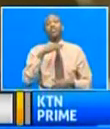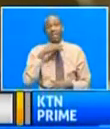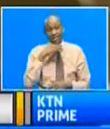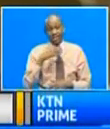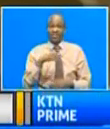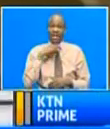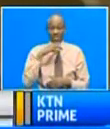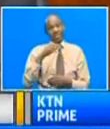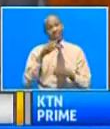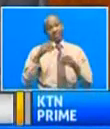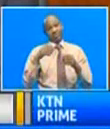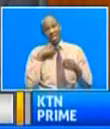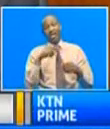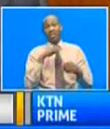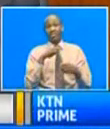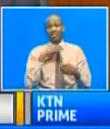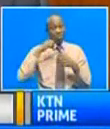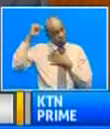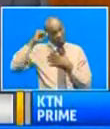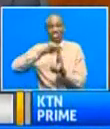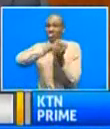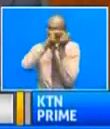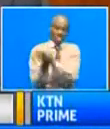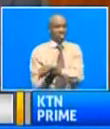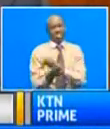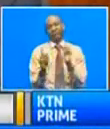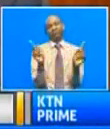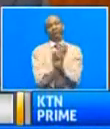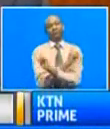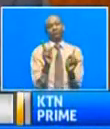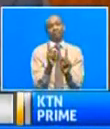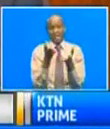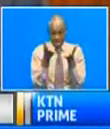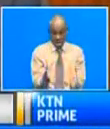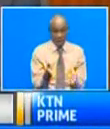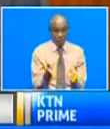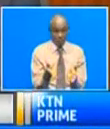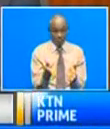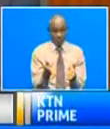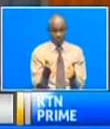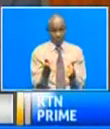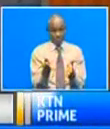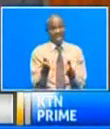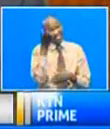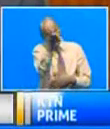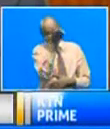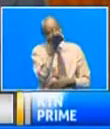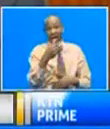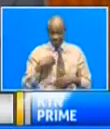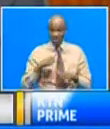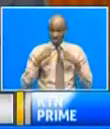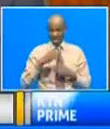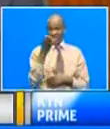has been overturned. The question of the death penalty, though it is there, the execution has